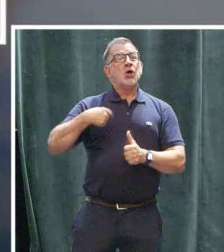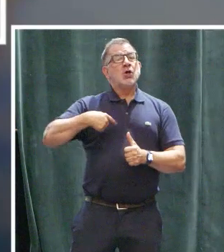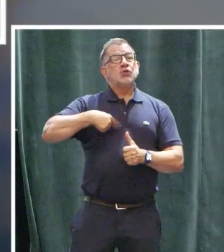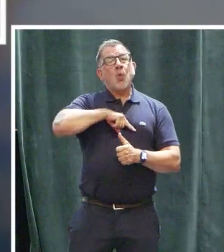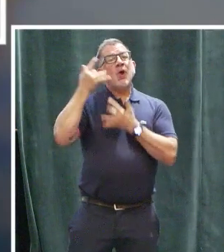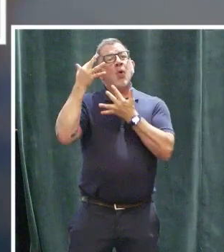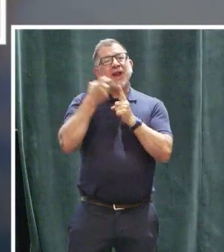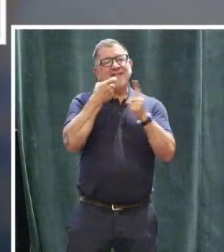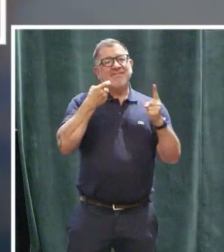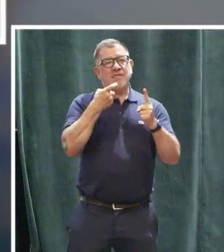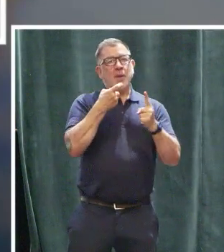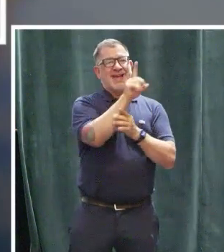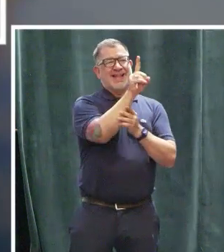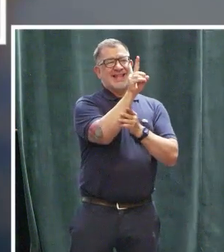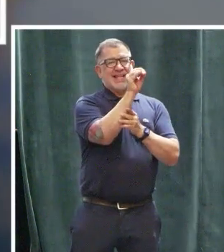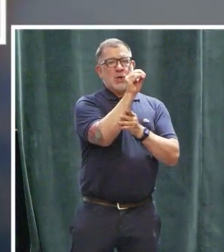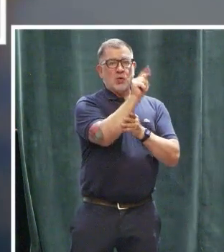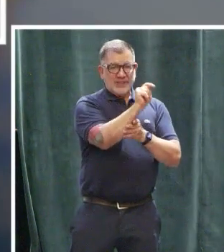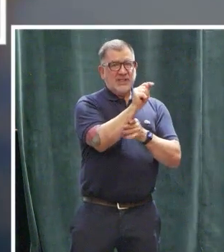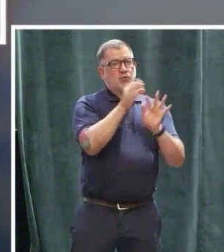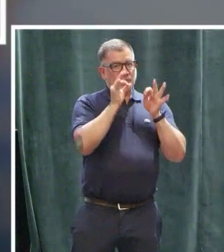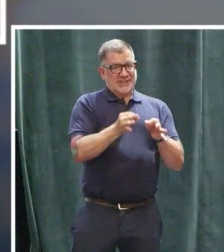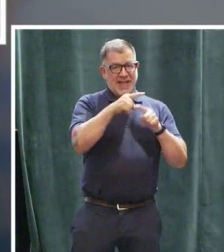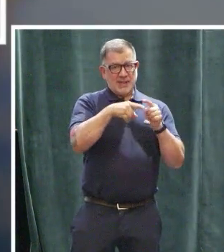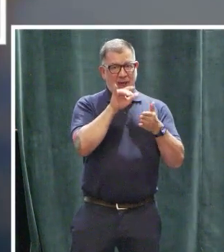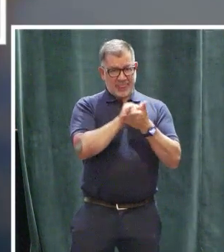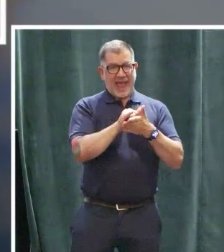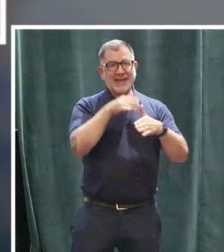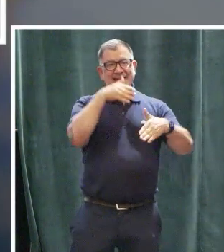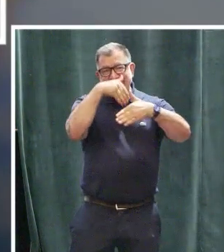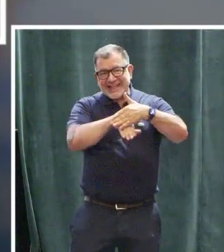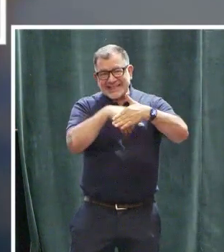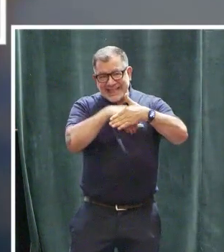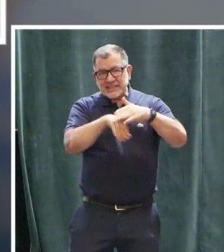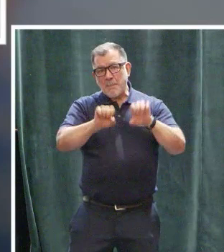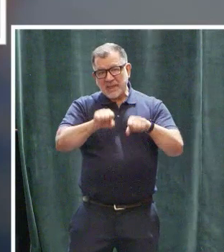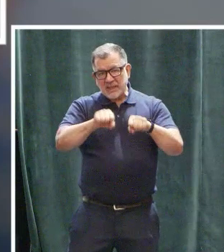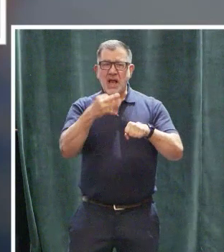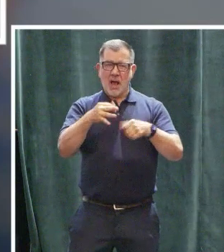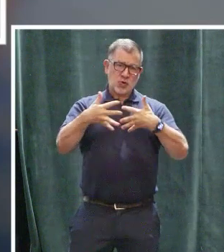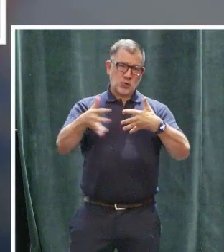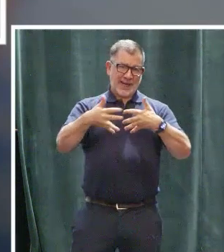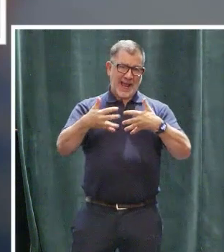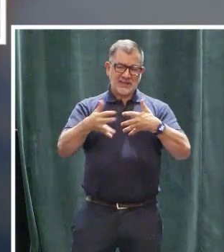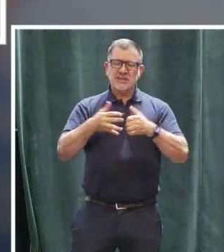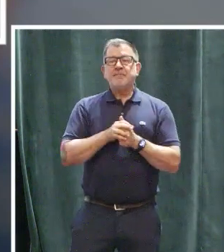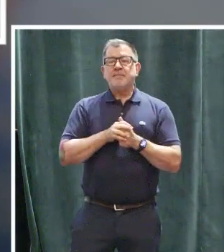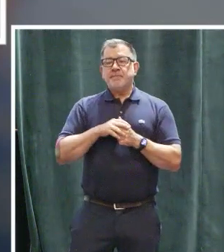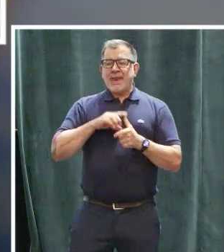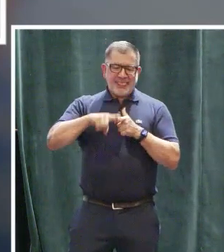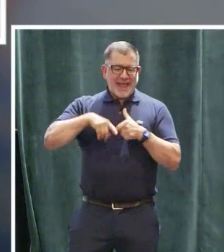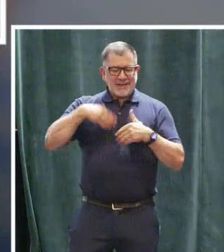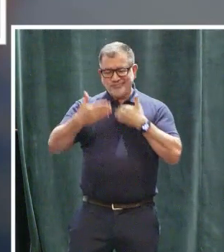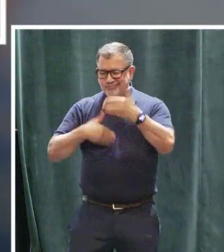of a final determination on the acceptability of the swing gates in this location. And then as we go